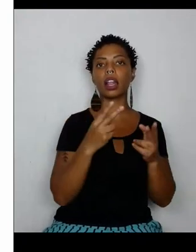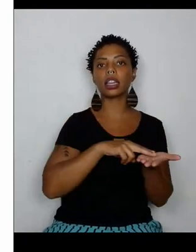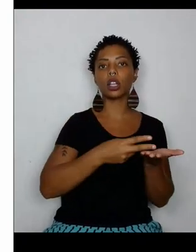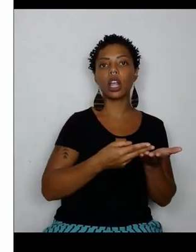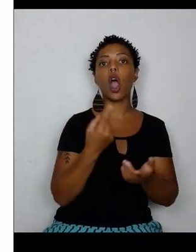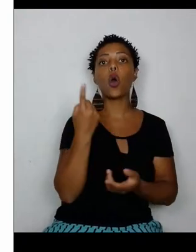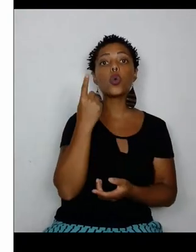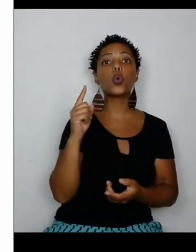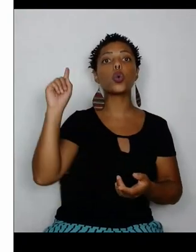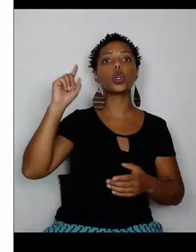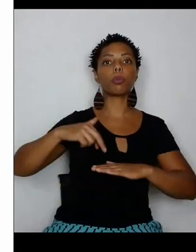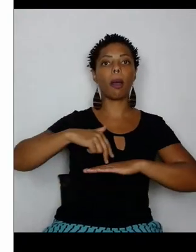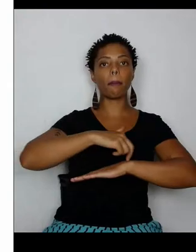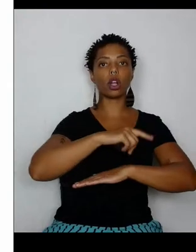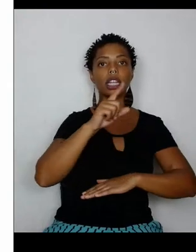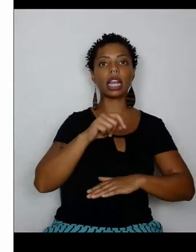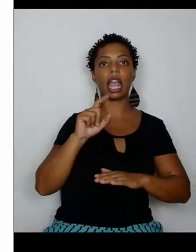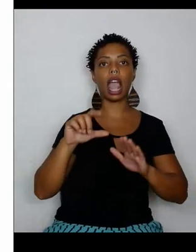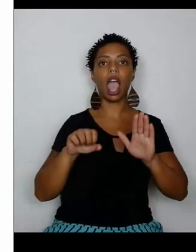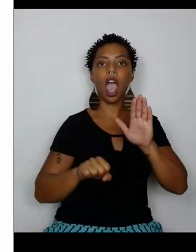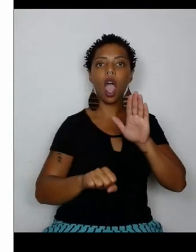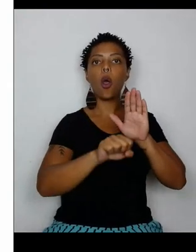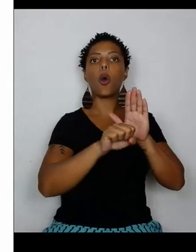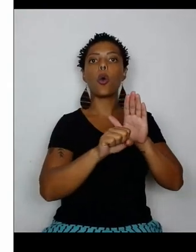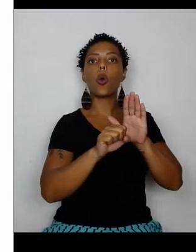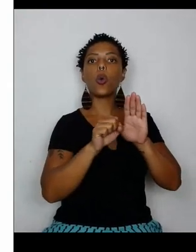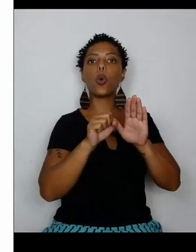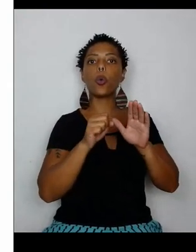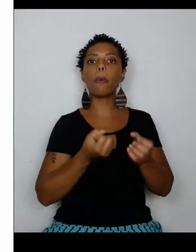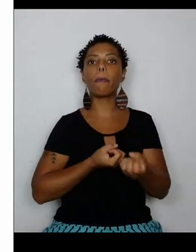poet stefan malharme in 1874.